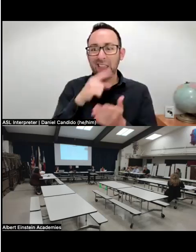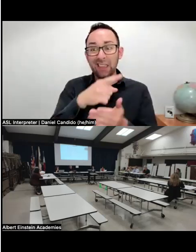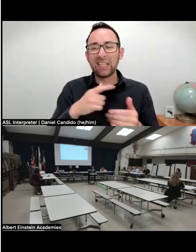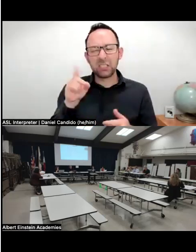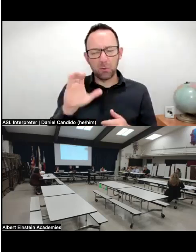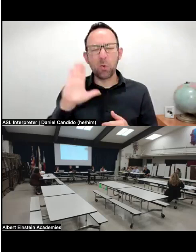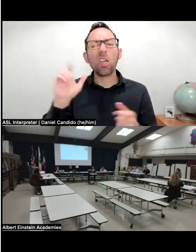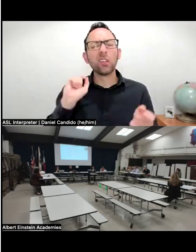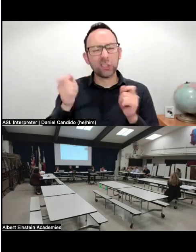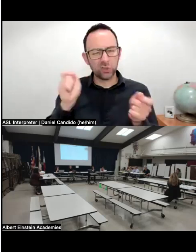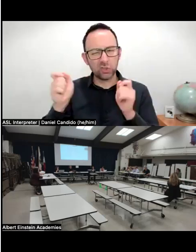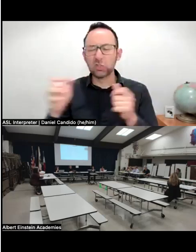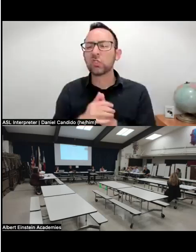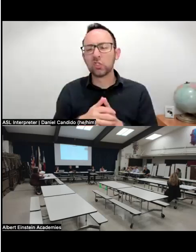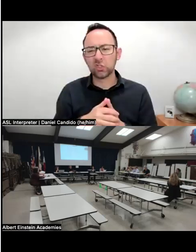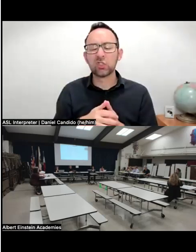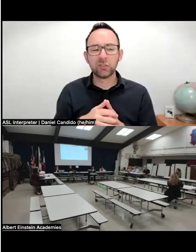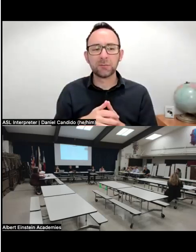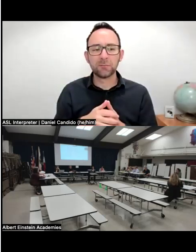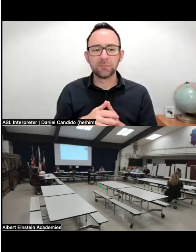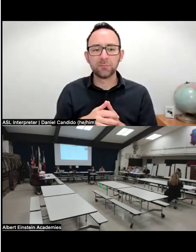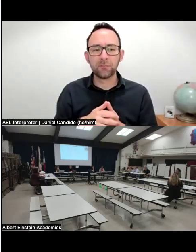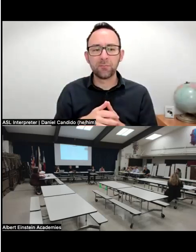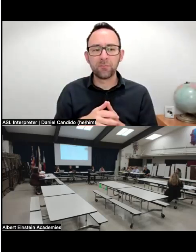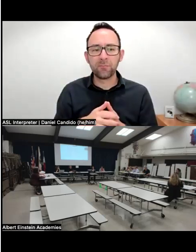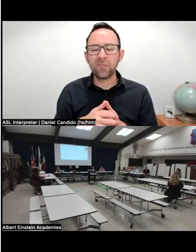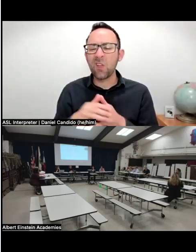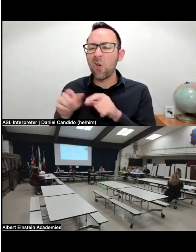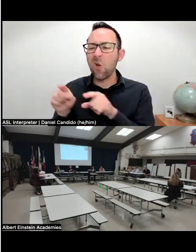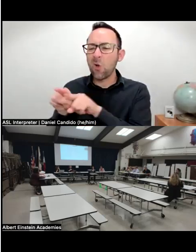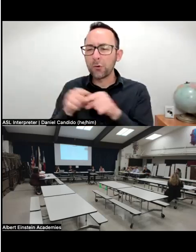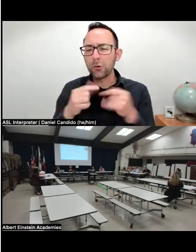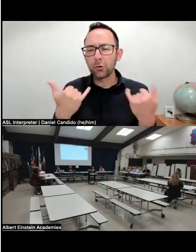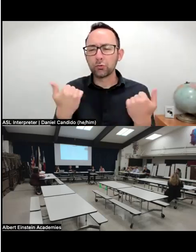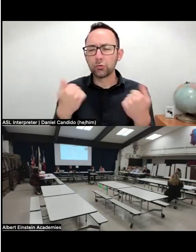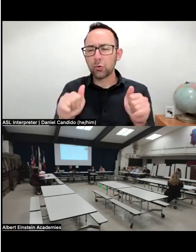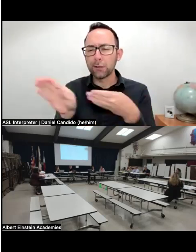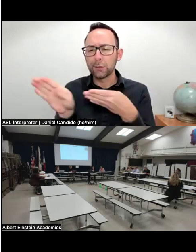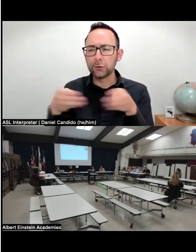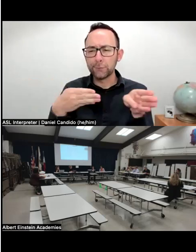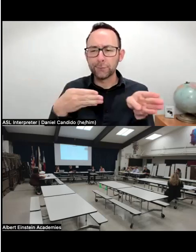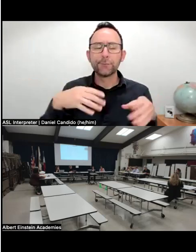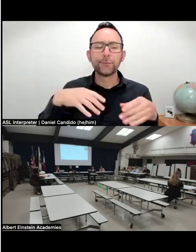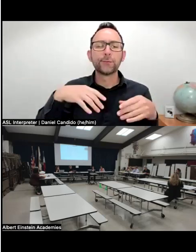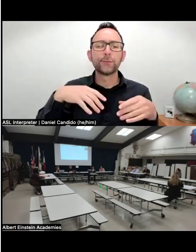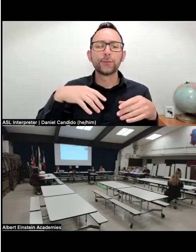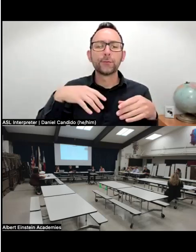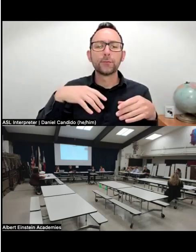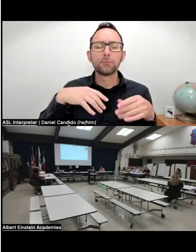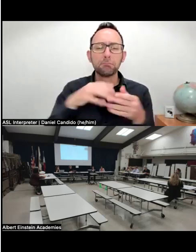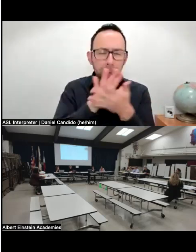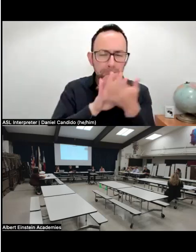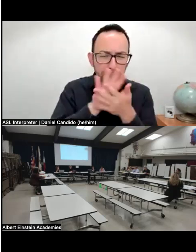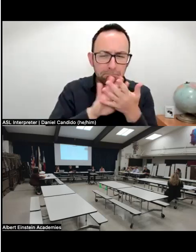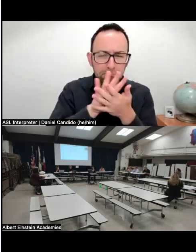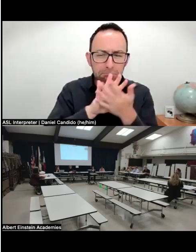backwards planning, also shifting, so not everything is slammed to May and for these final votes.